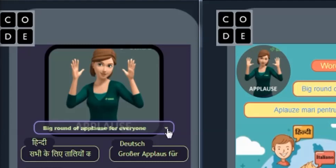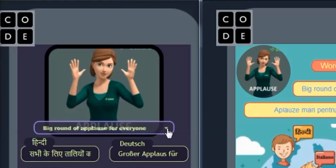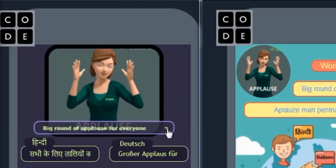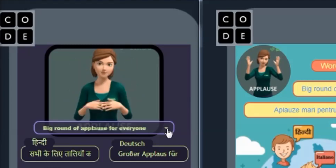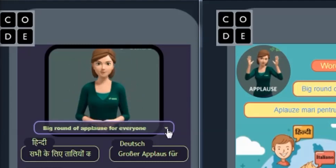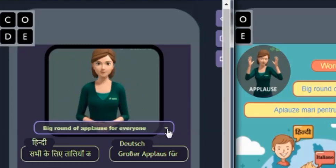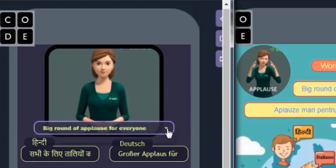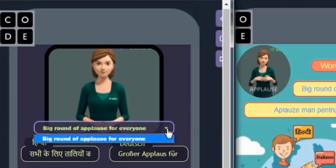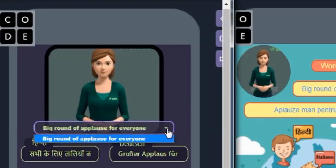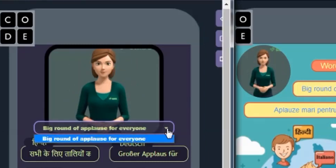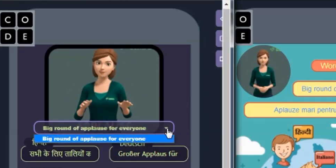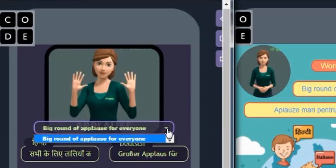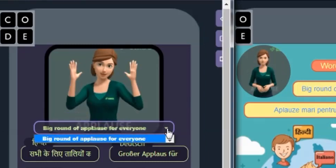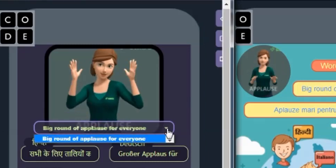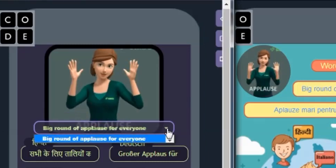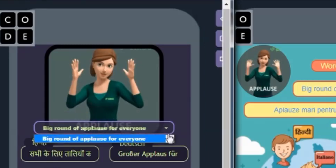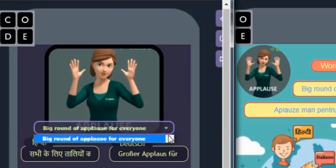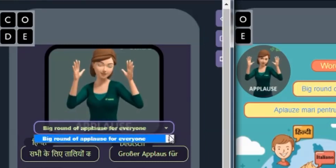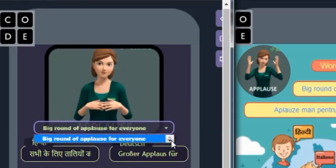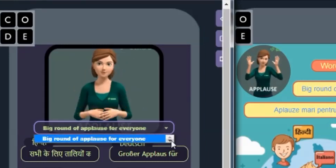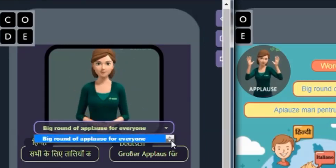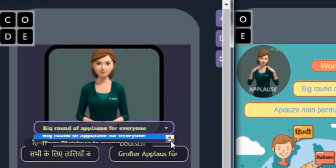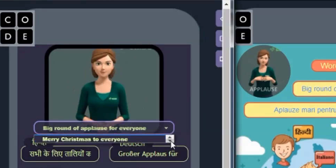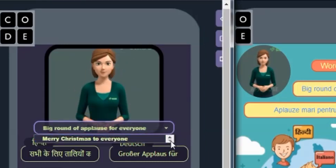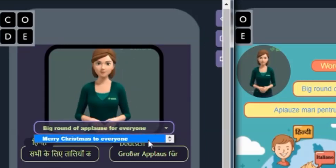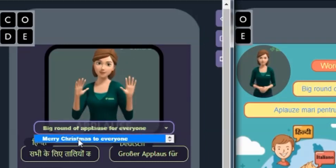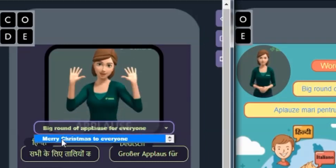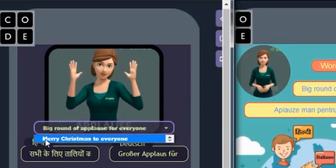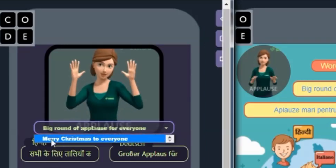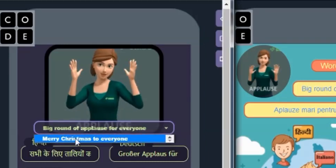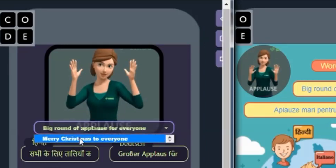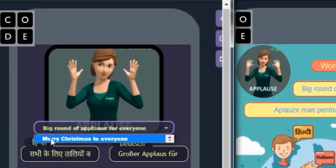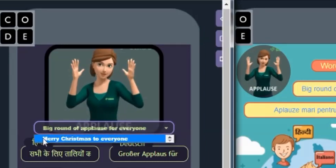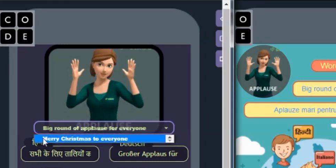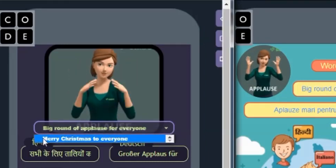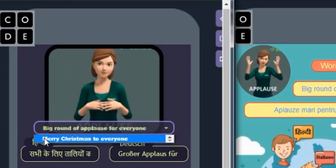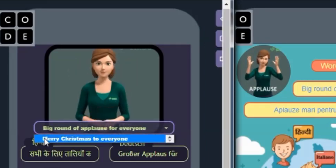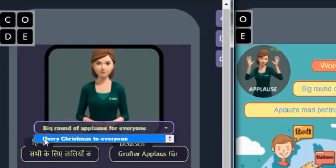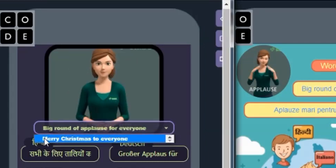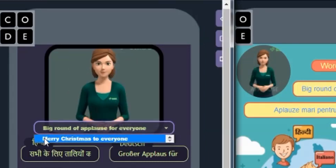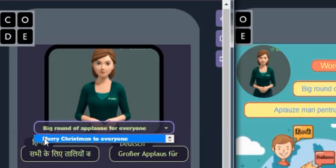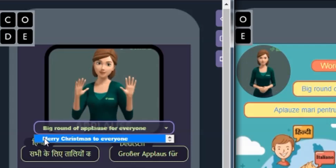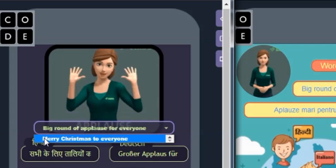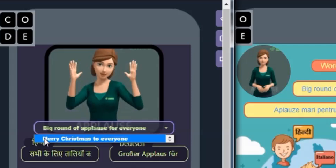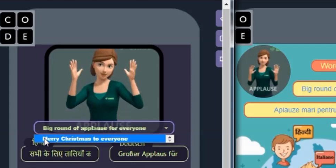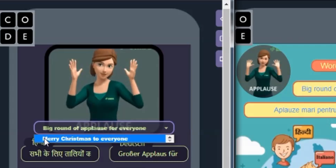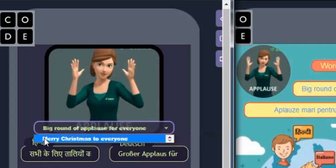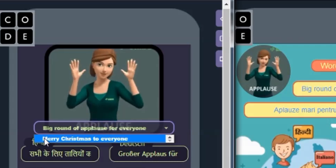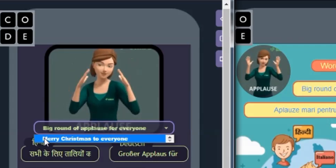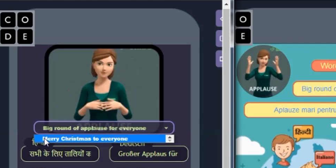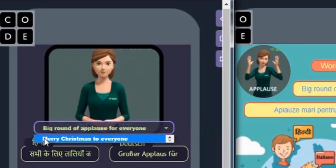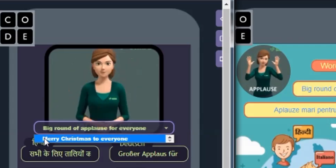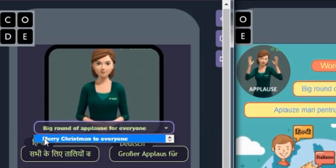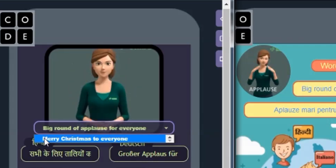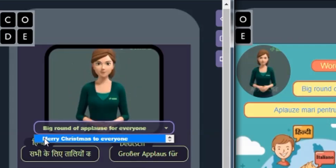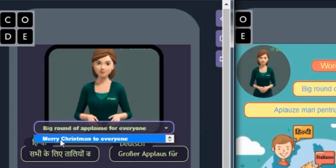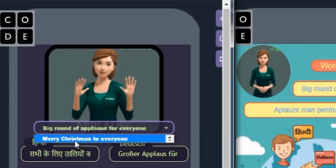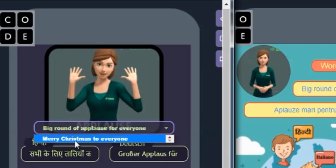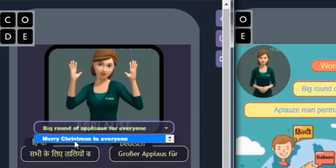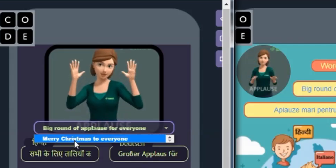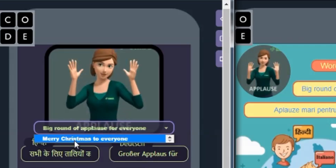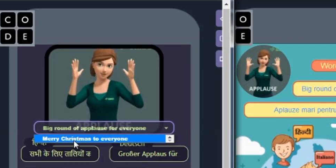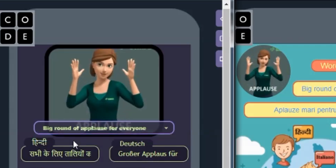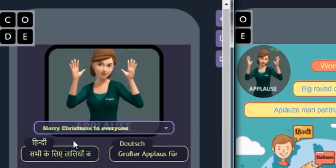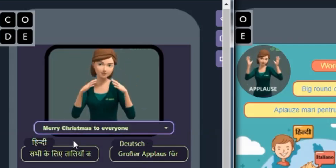this drop down again, and you can see the drop down has got updated with the recently